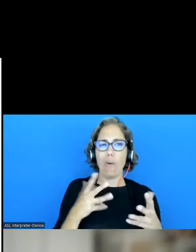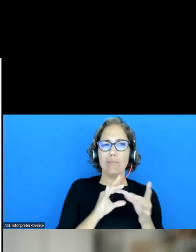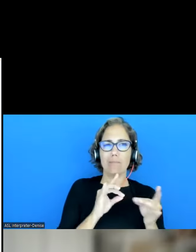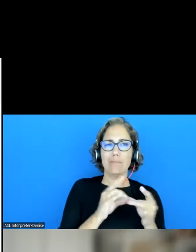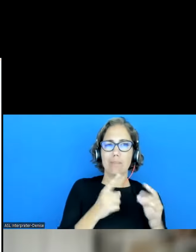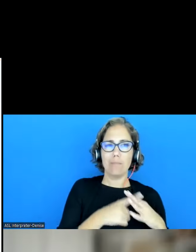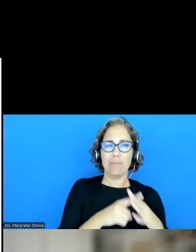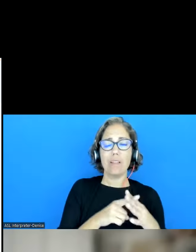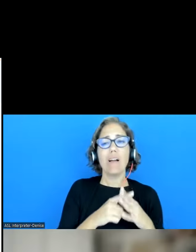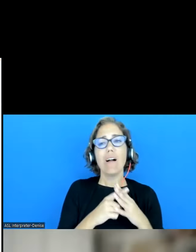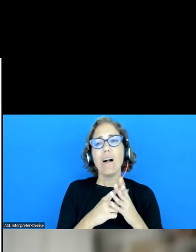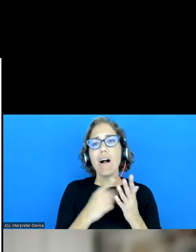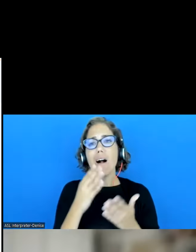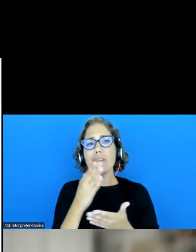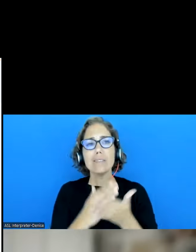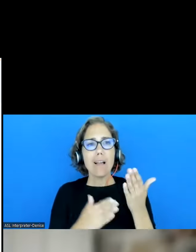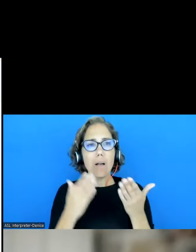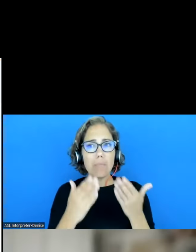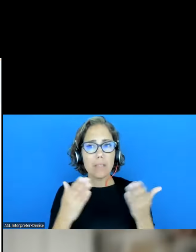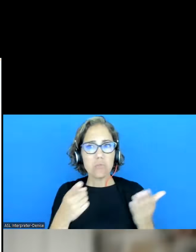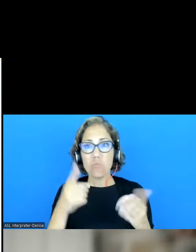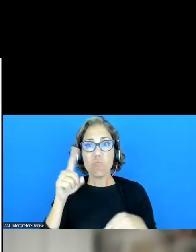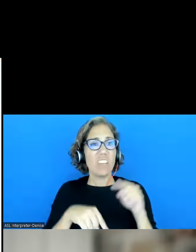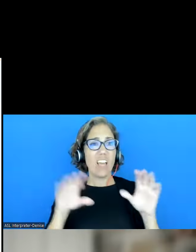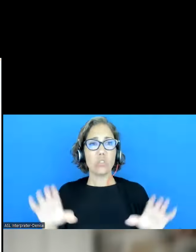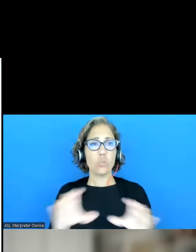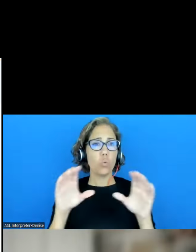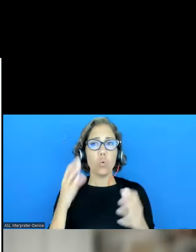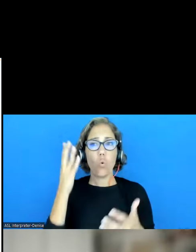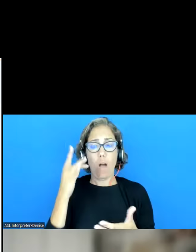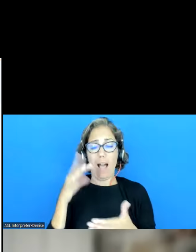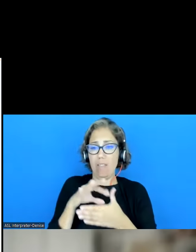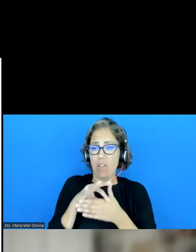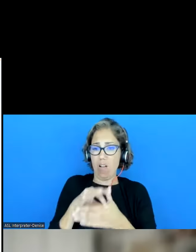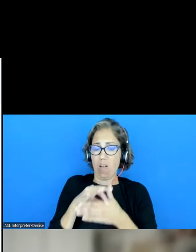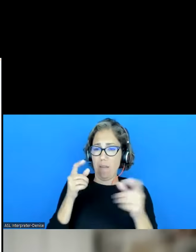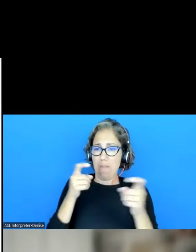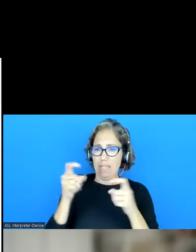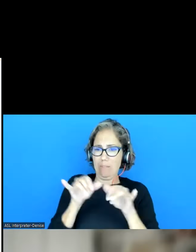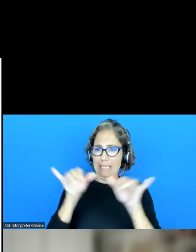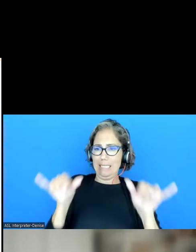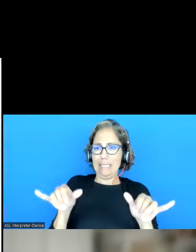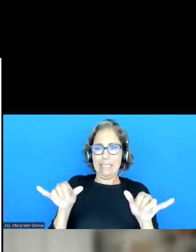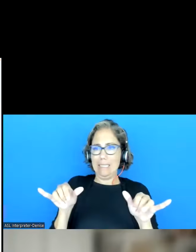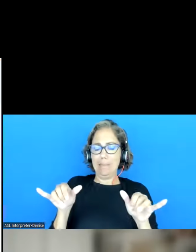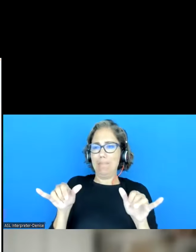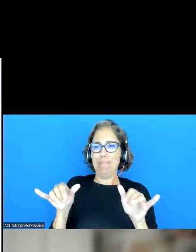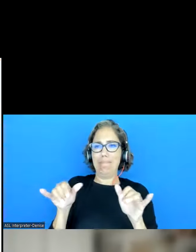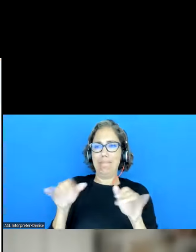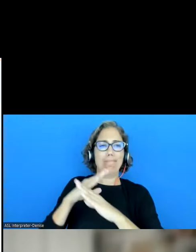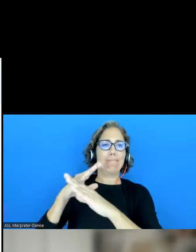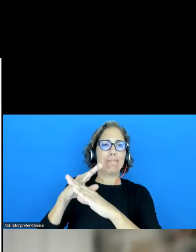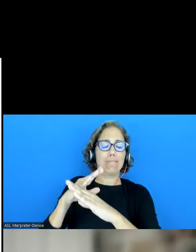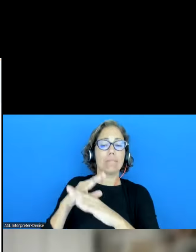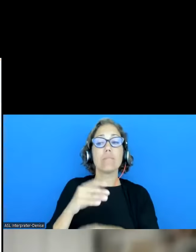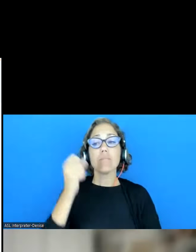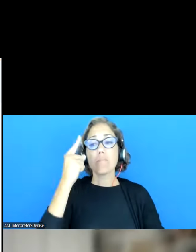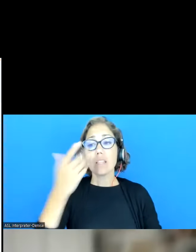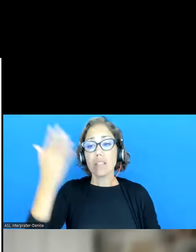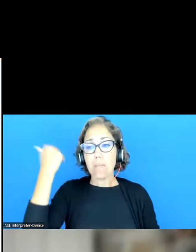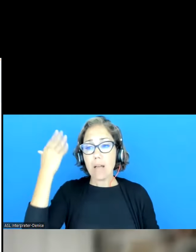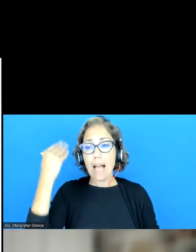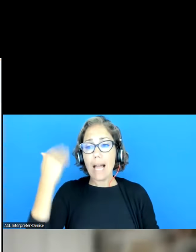be things that you cannot do because maybe your content management system doesn't allow you to do. In the past, there